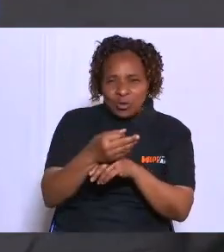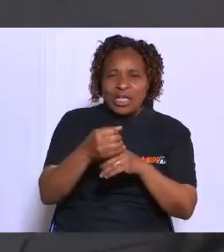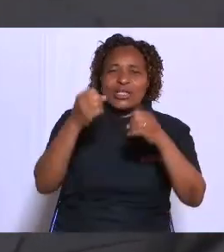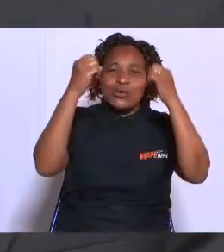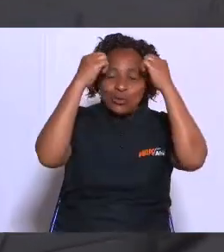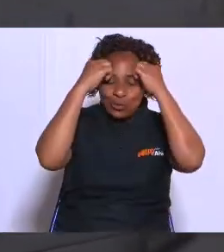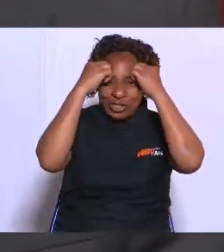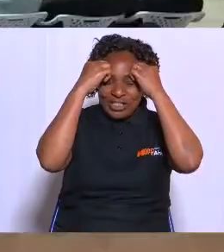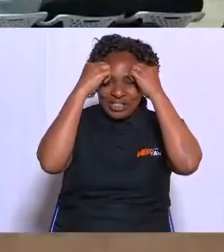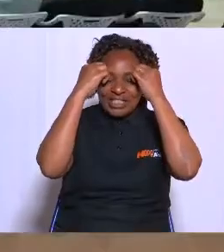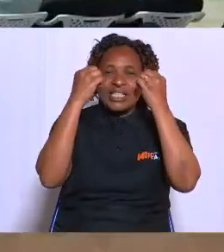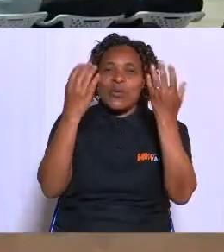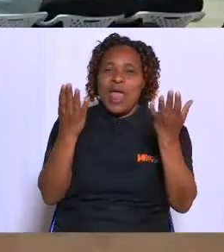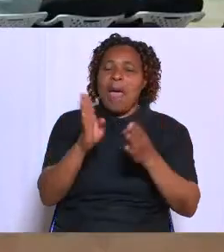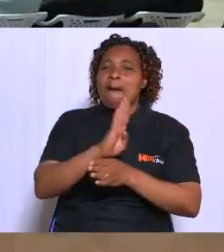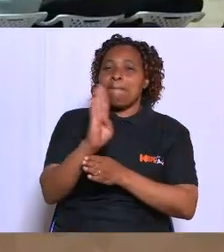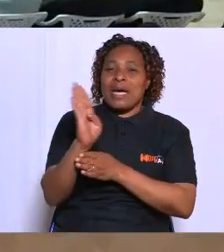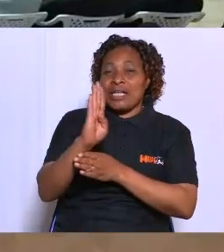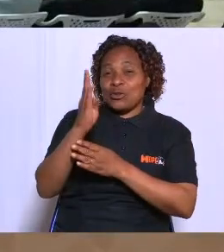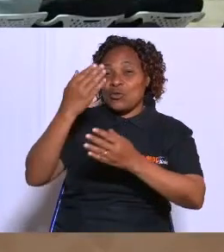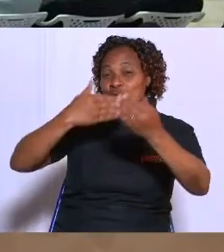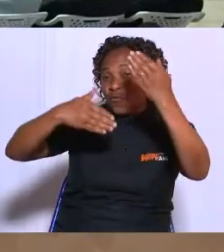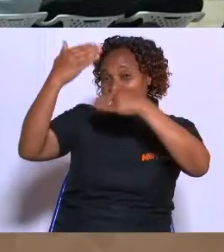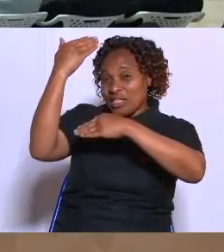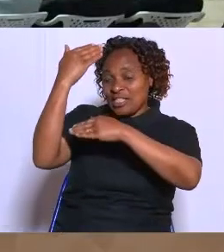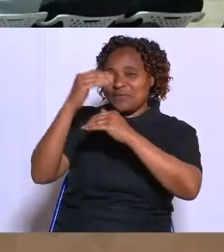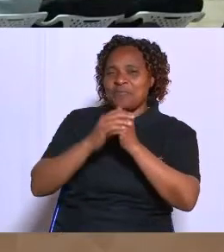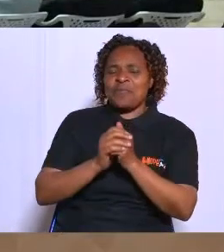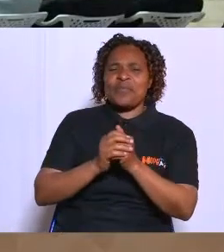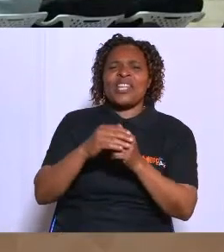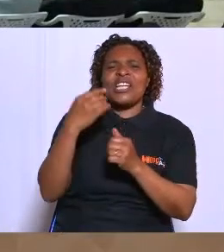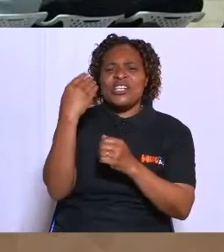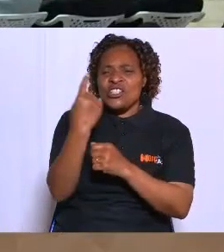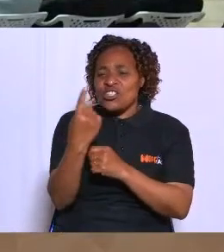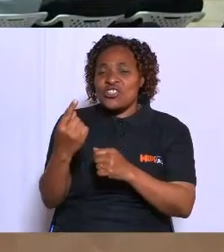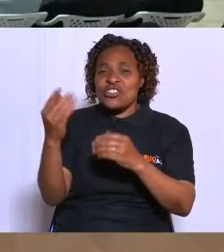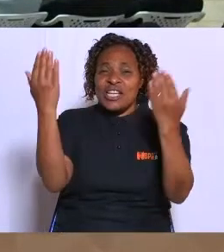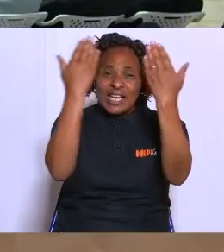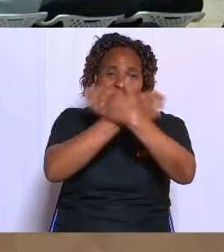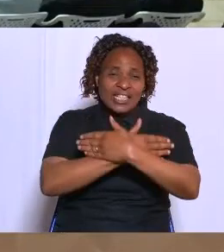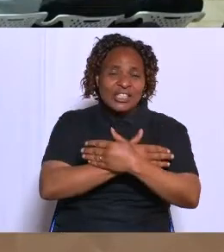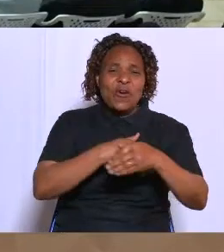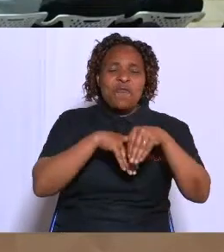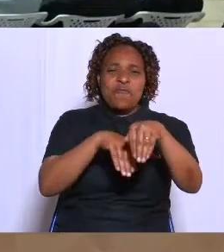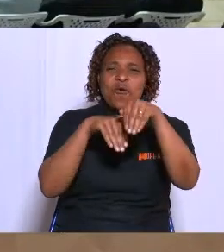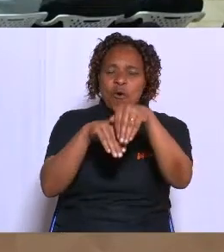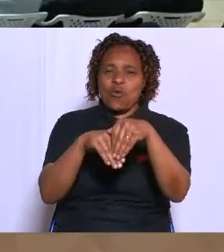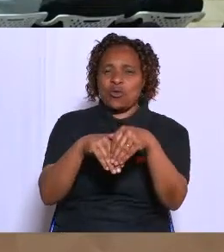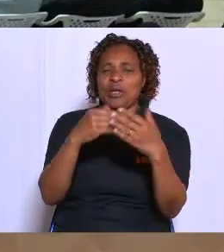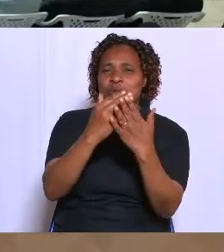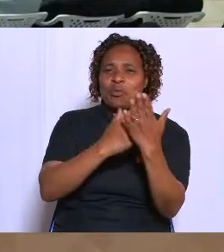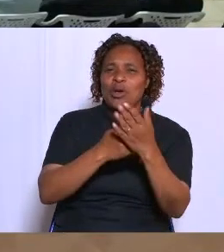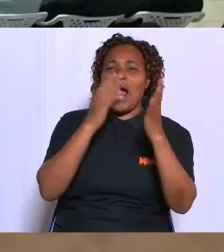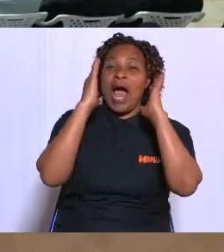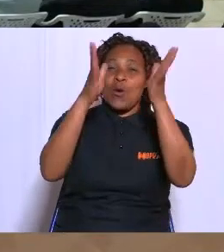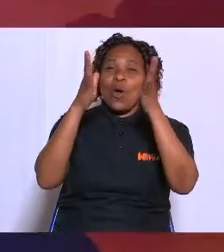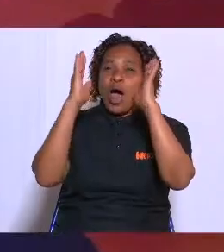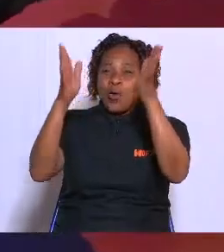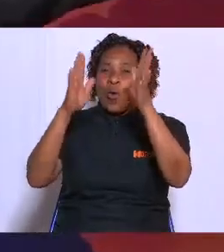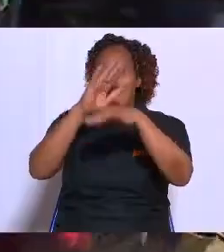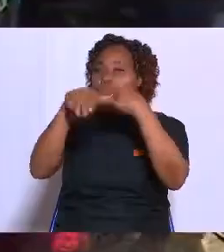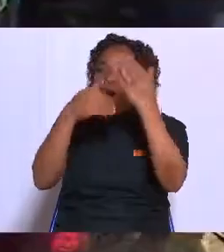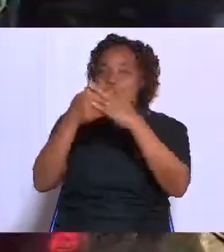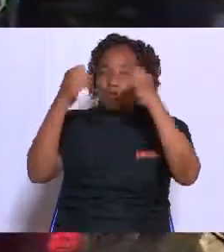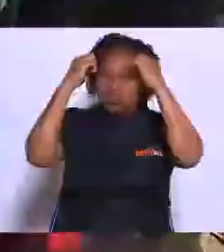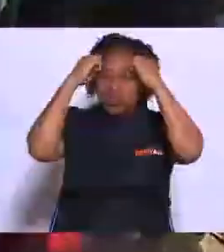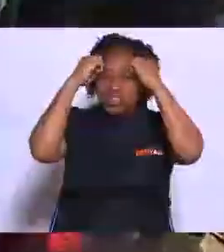students at baritone University and each night they follow the series let's greet those 3 000 students